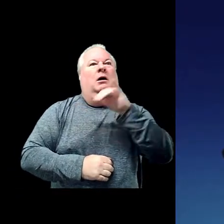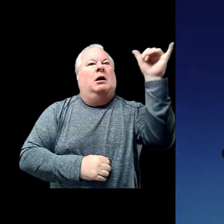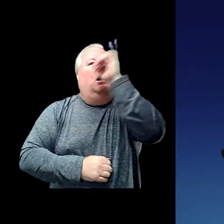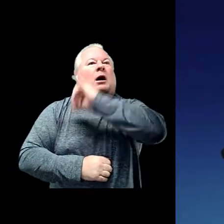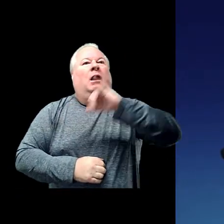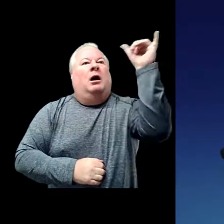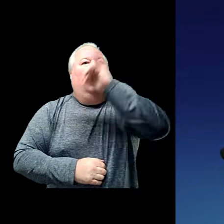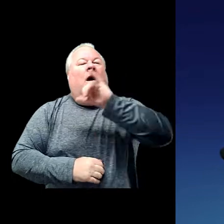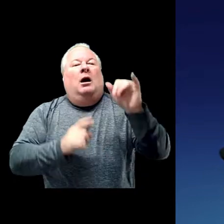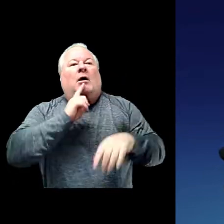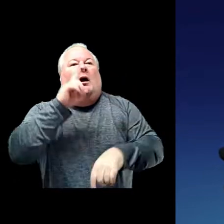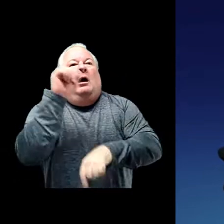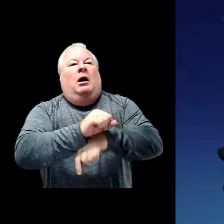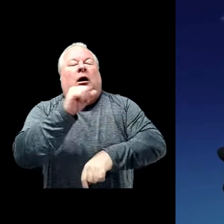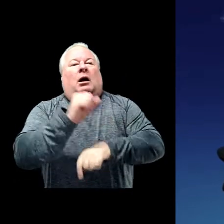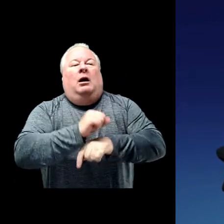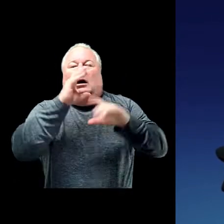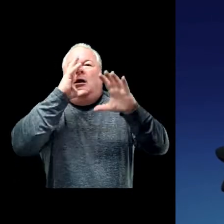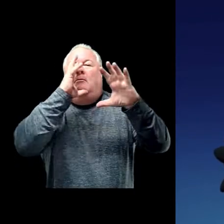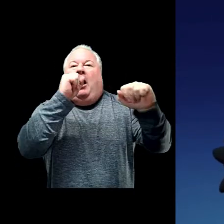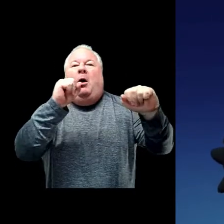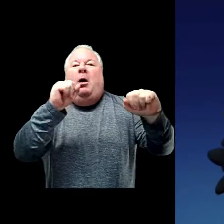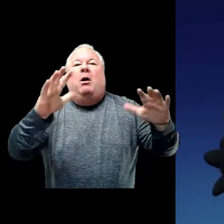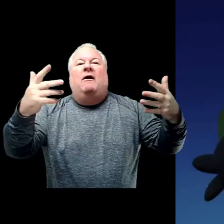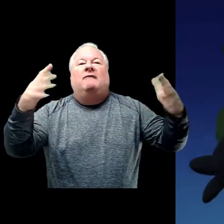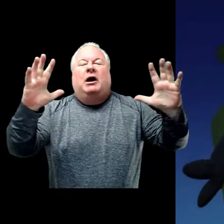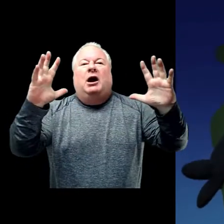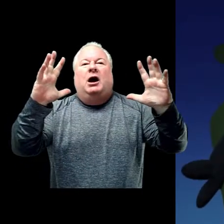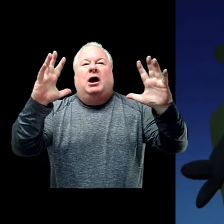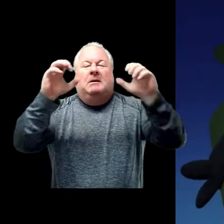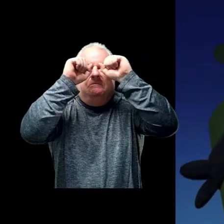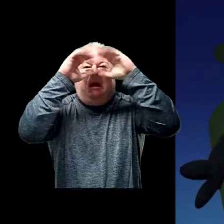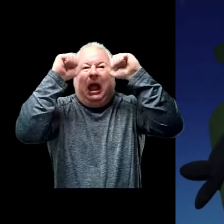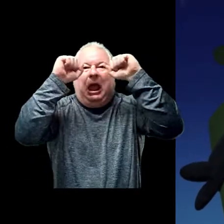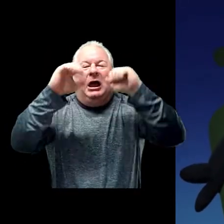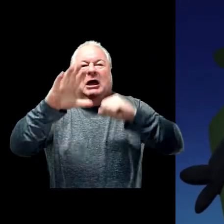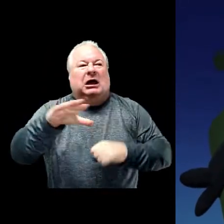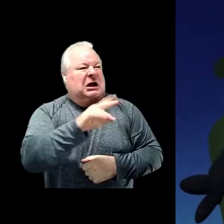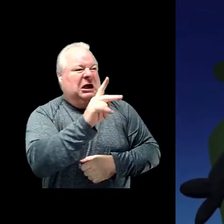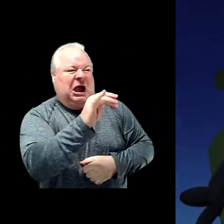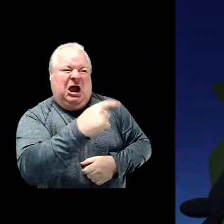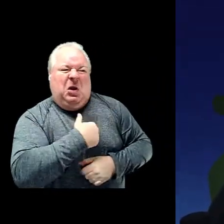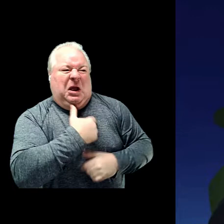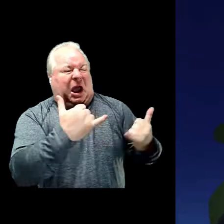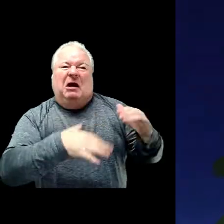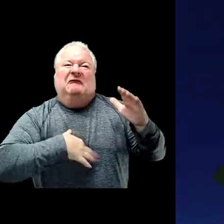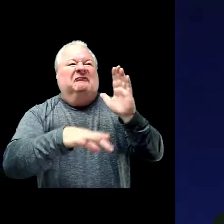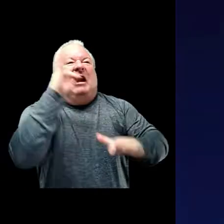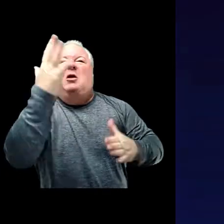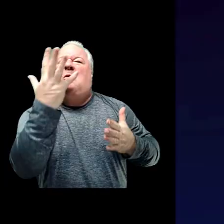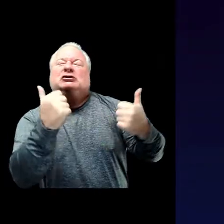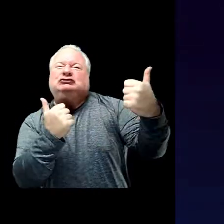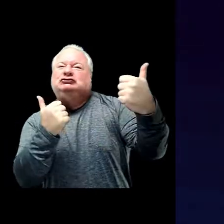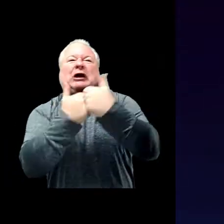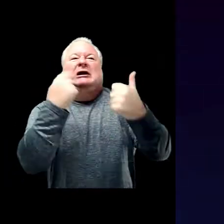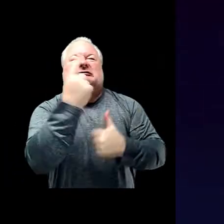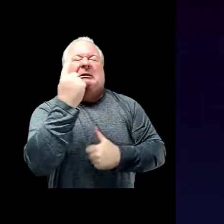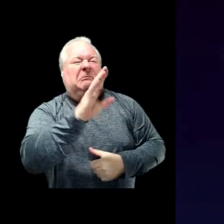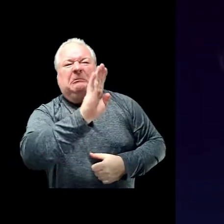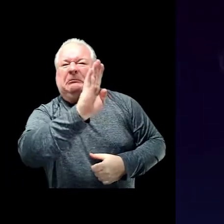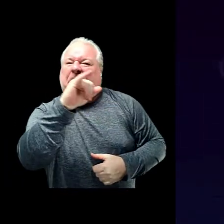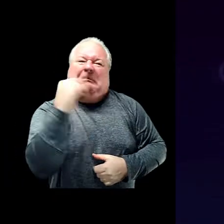fascinated. He turned to Katie. Katie, we're going after the biggest challenge you can imagine.